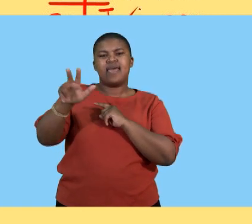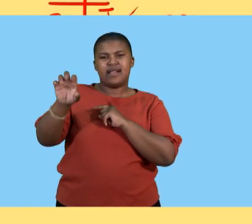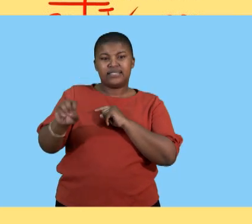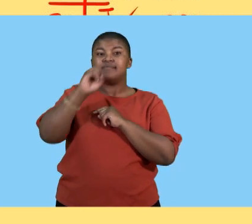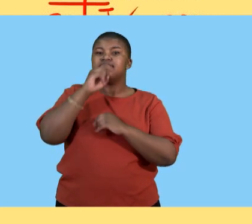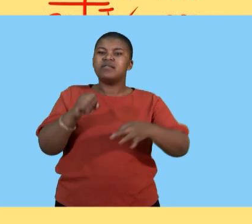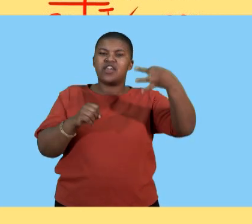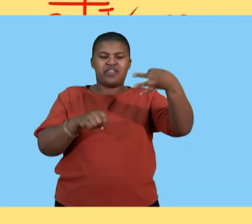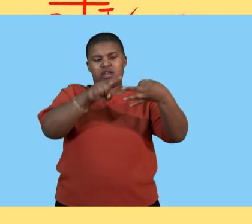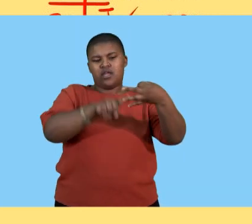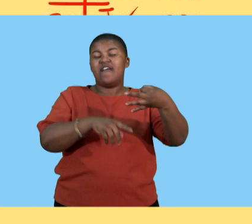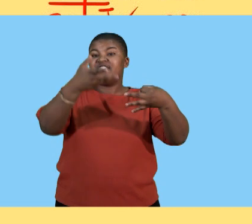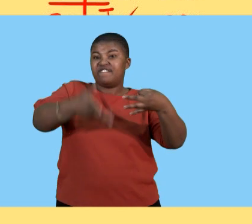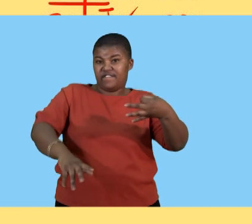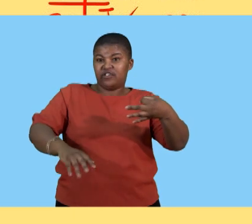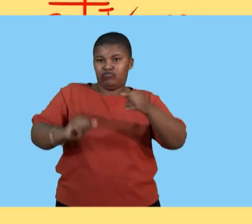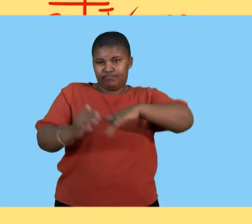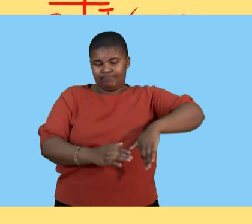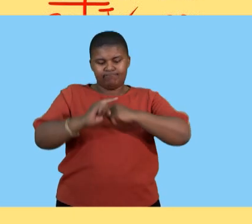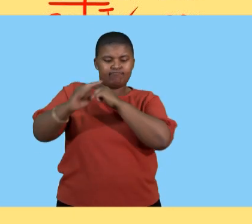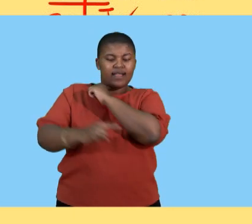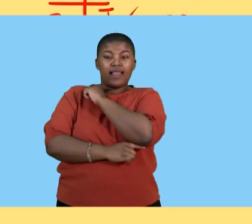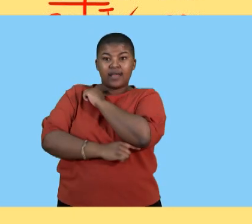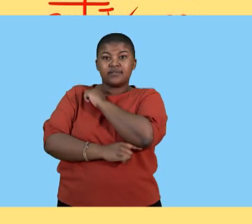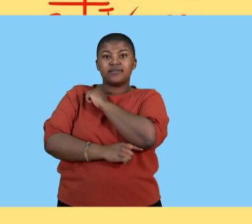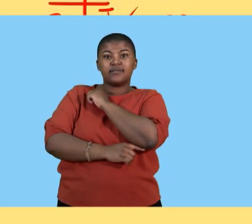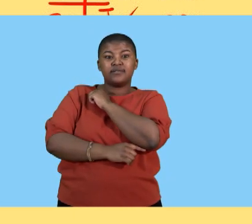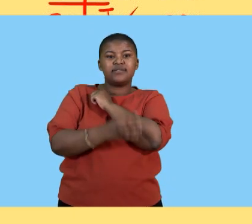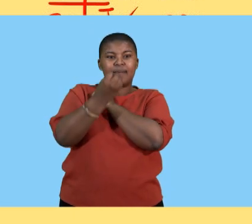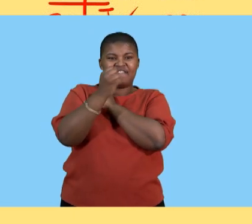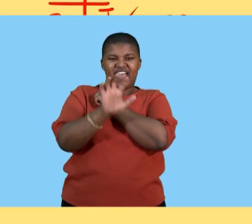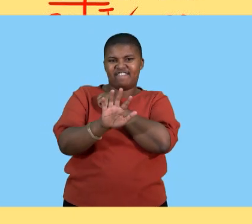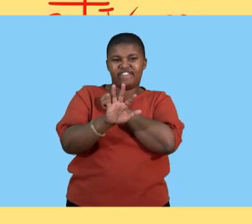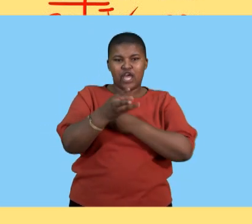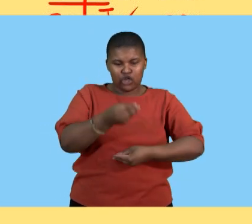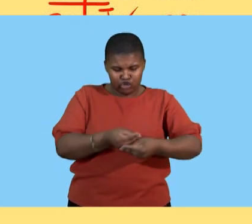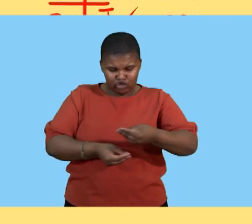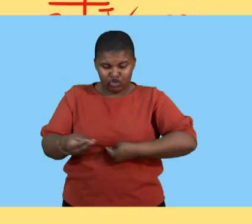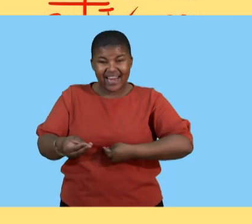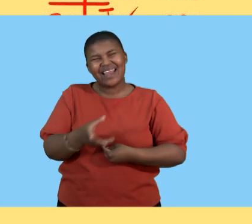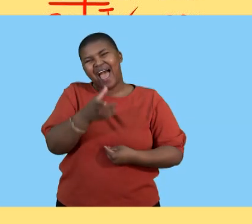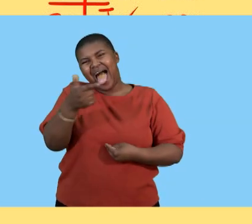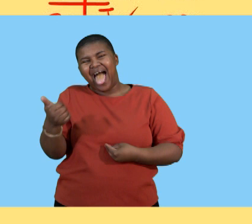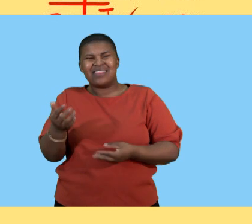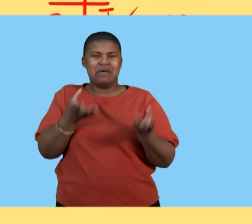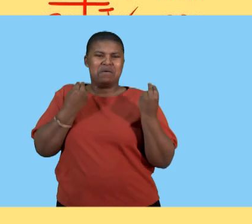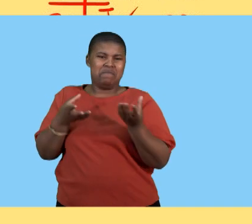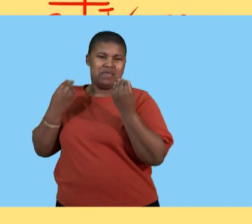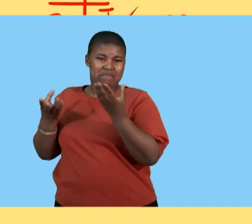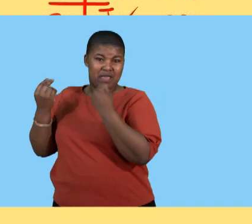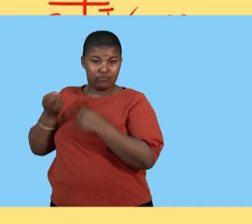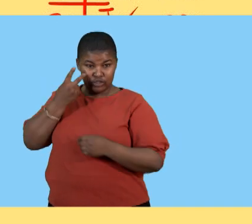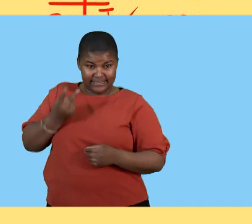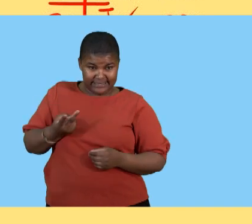made these 3 recordings so far. Then the last one comes to note number 5, which is trade and other